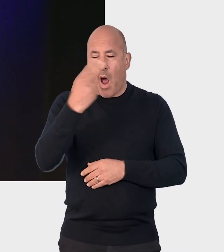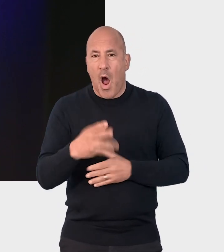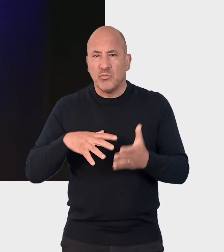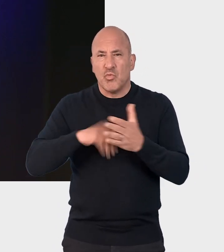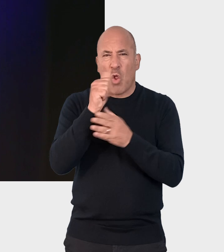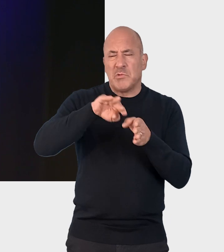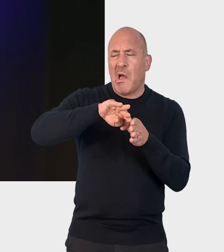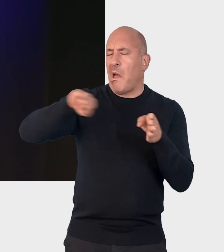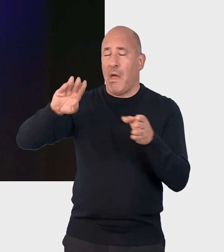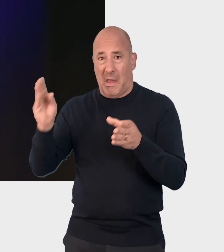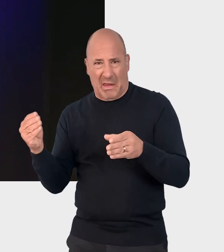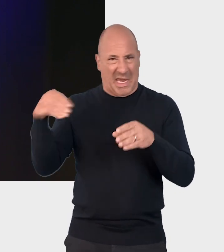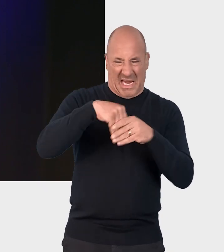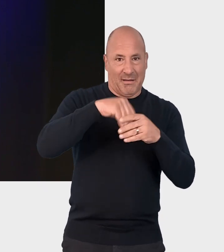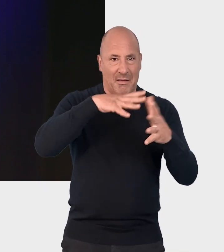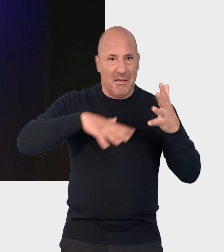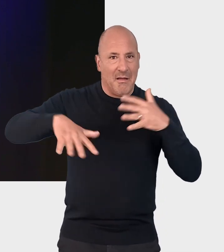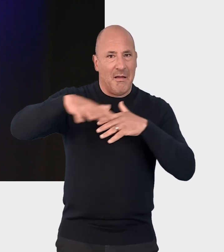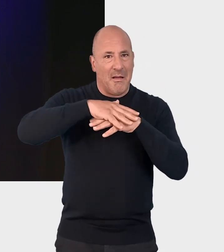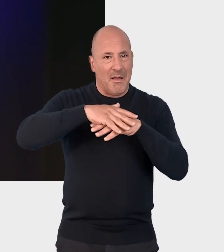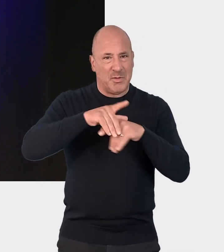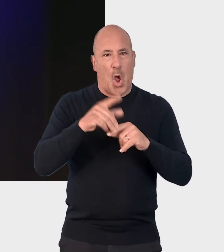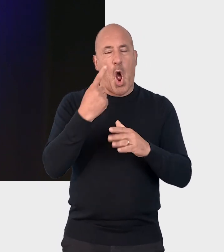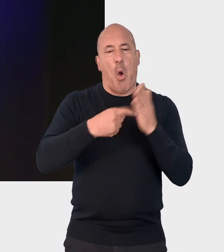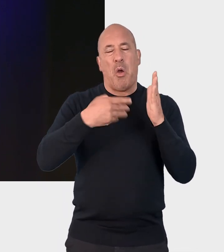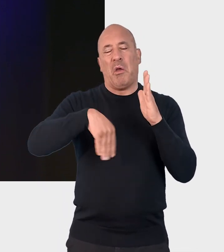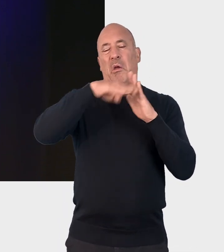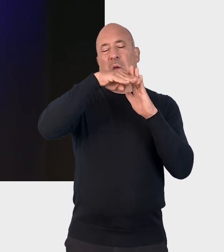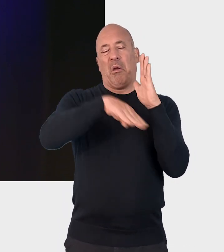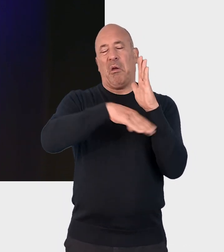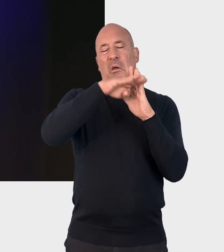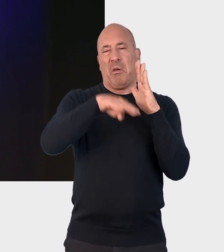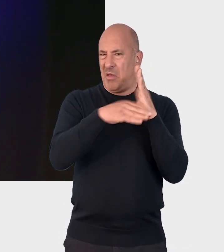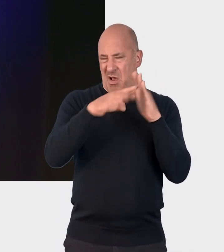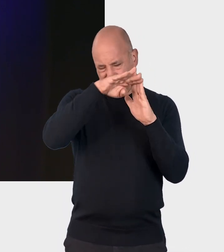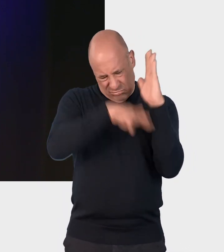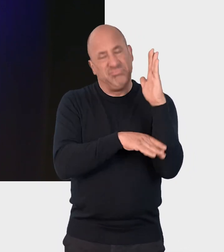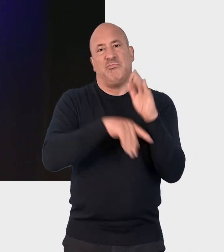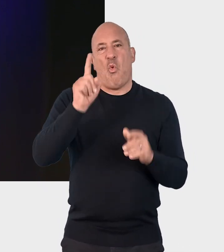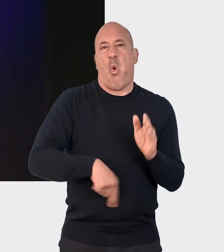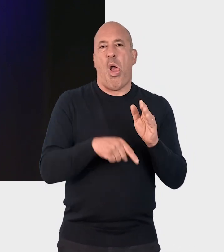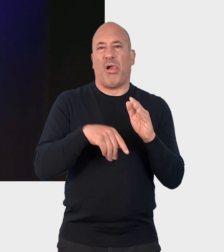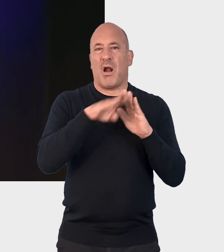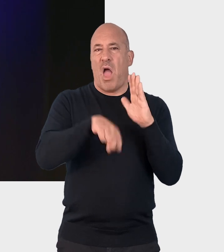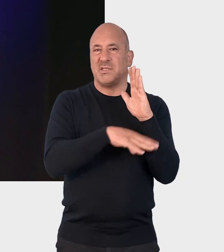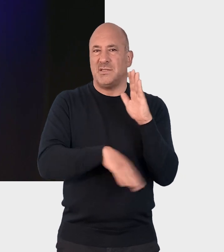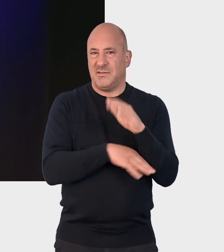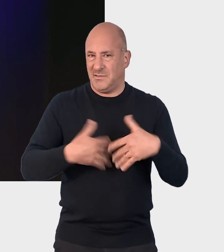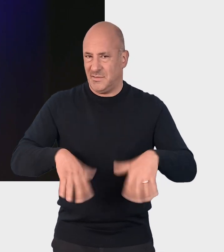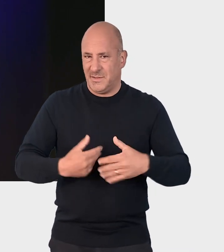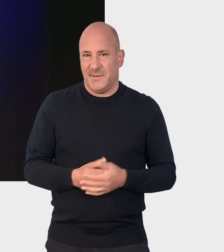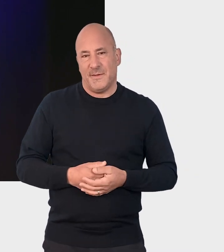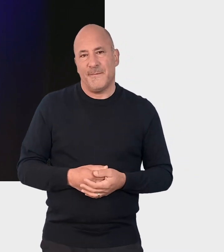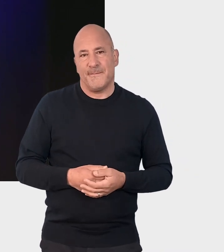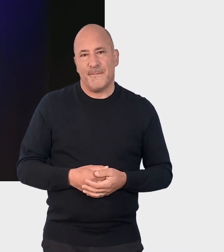support of local projects, bringing art and culture to the forefront of the neighbourhoods, ensuring that it